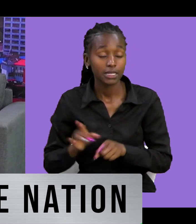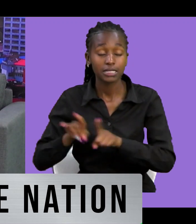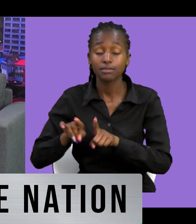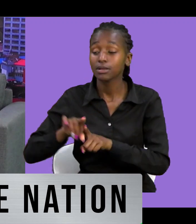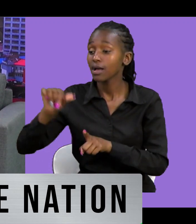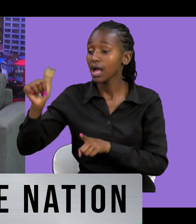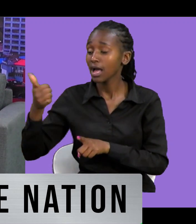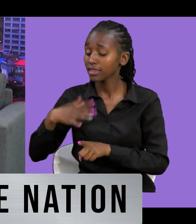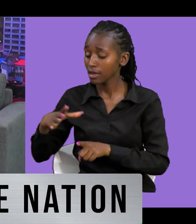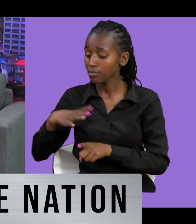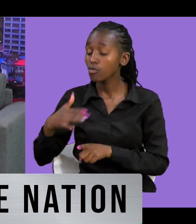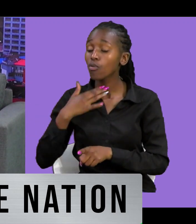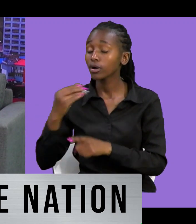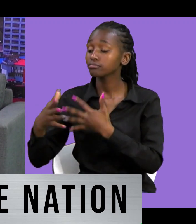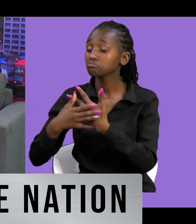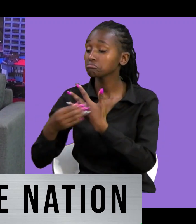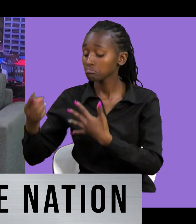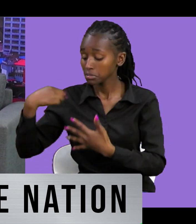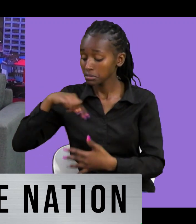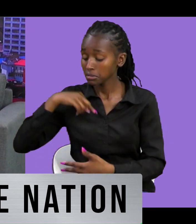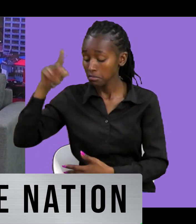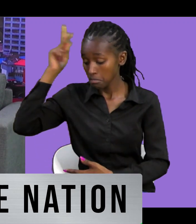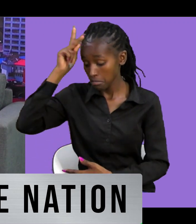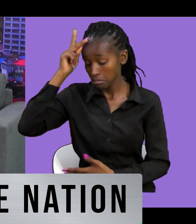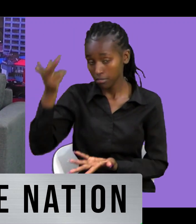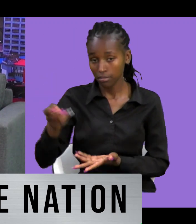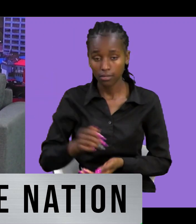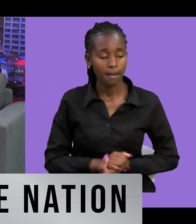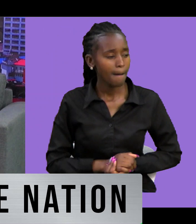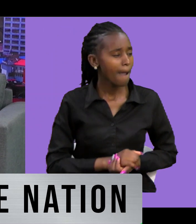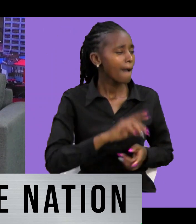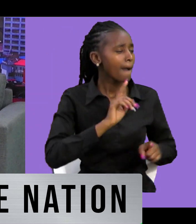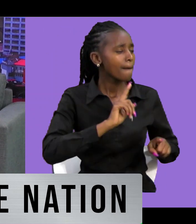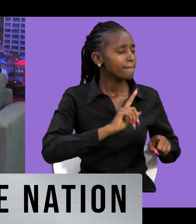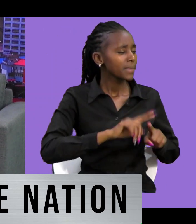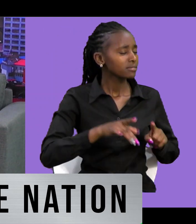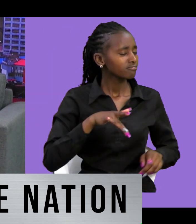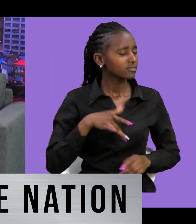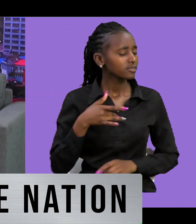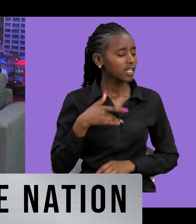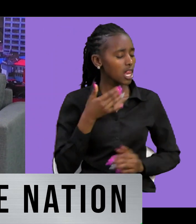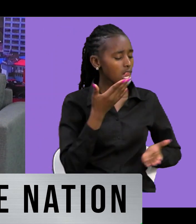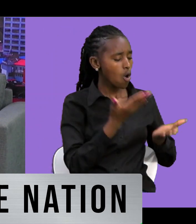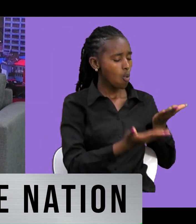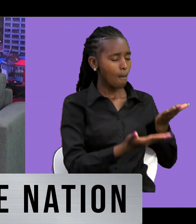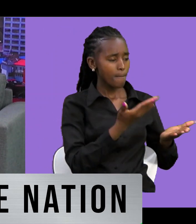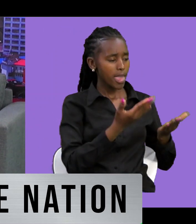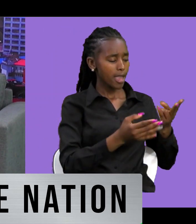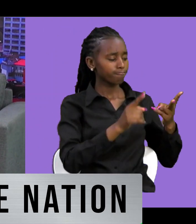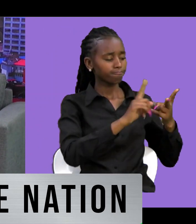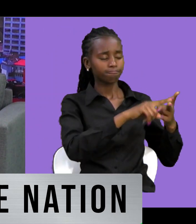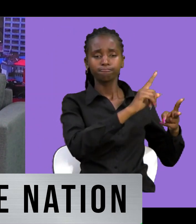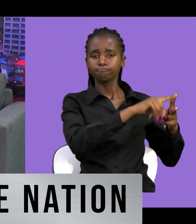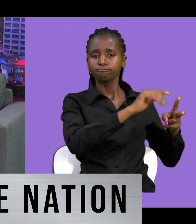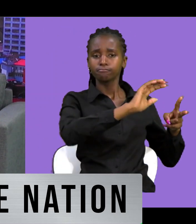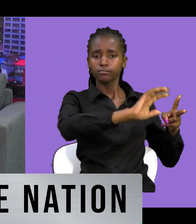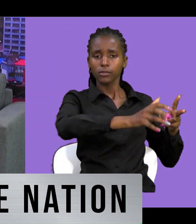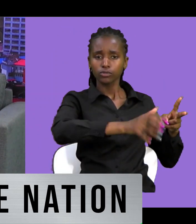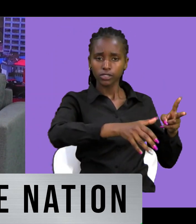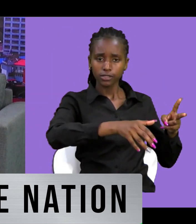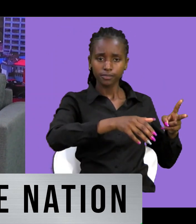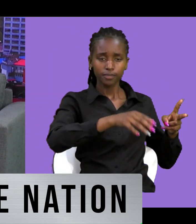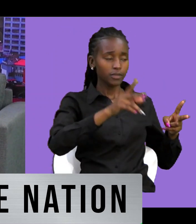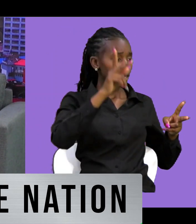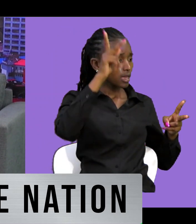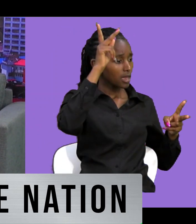are from there. Okay, I'm looking at these two counties, Kiambu, and then let me be